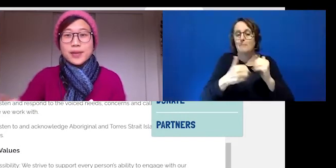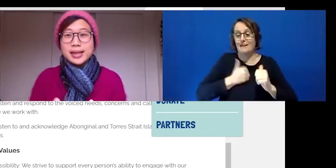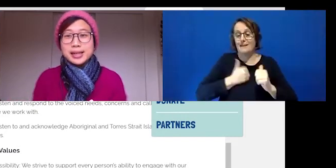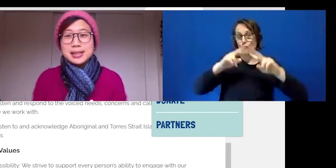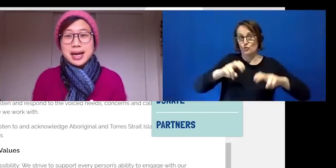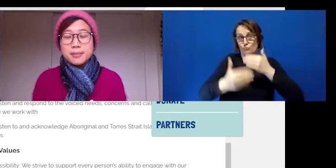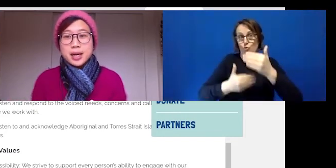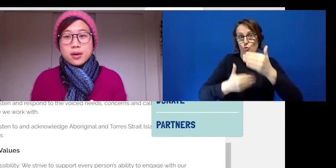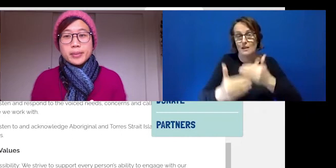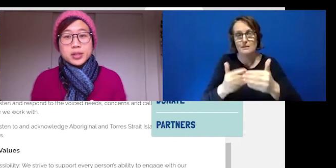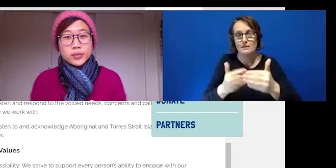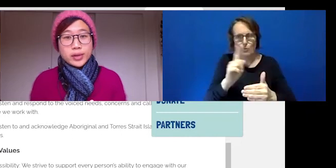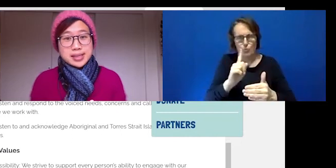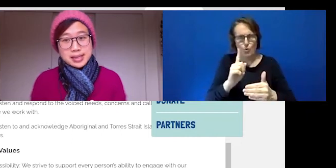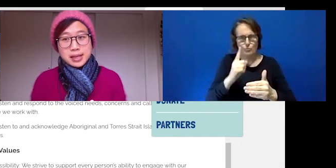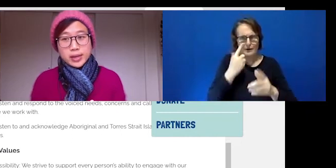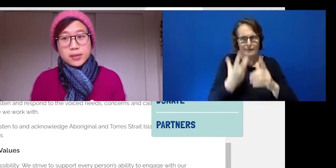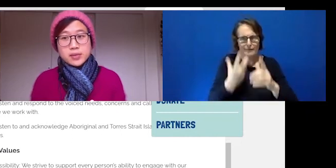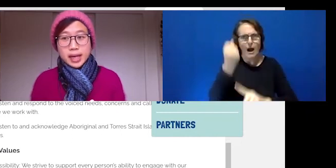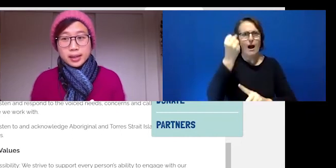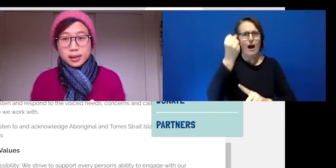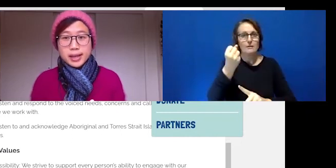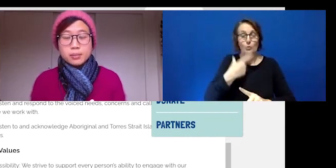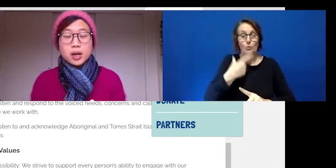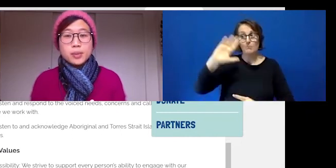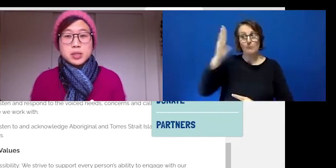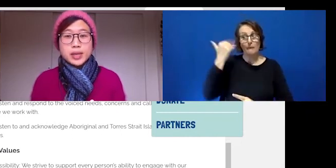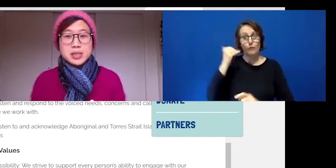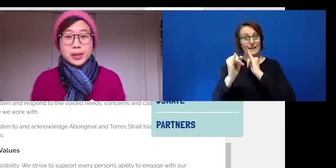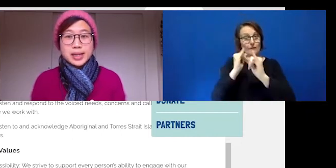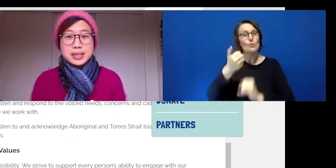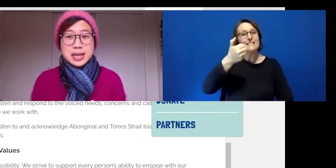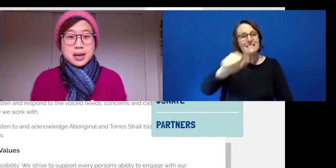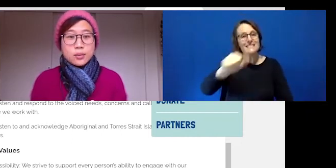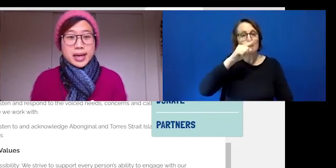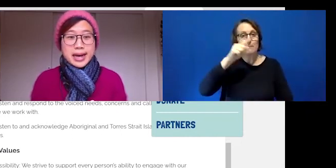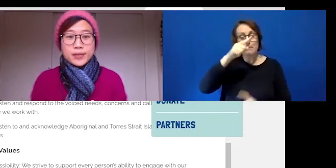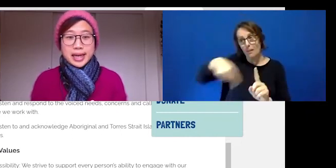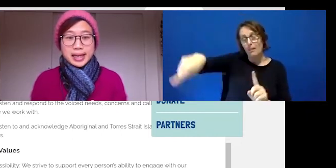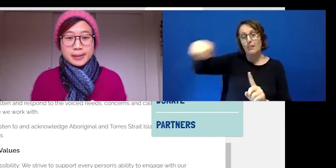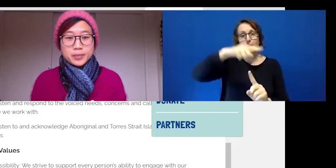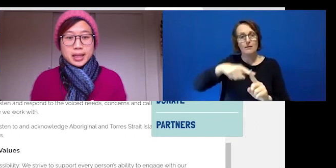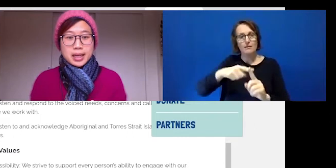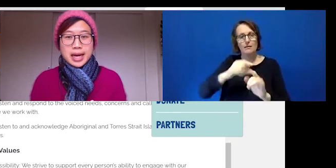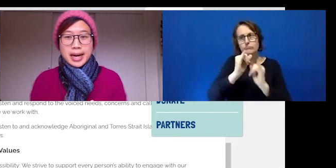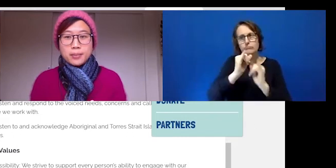and the findings from interviewing 60 creatives of color about the problems we experience when